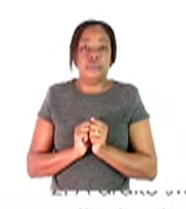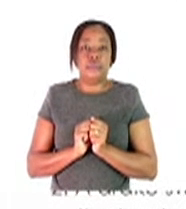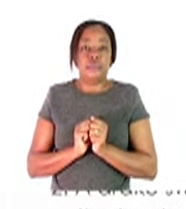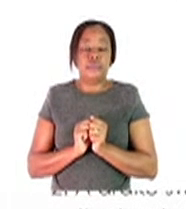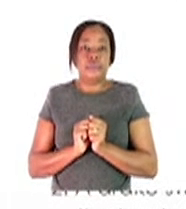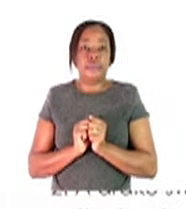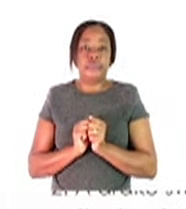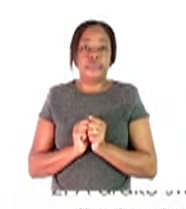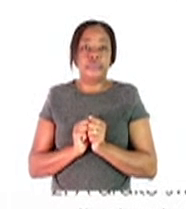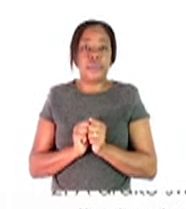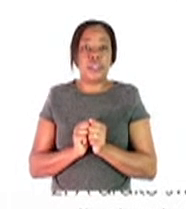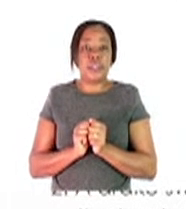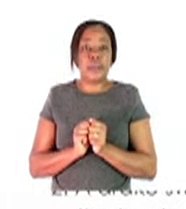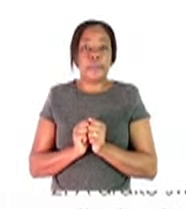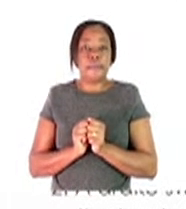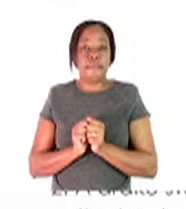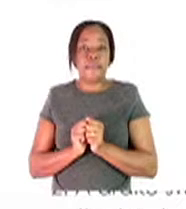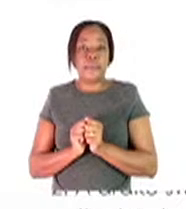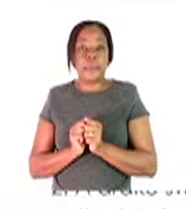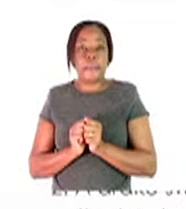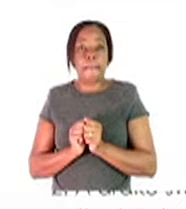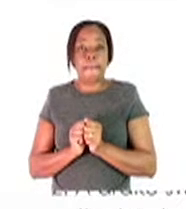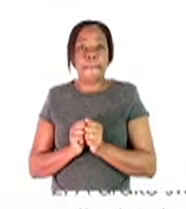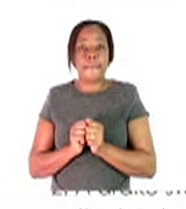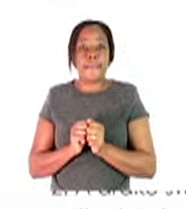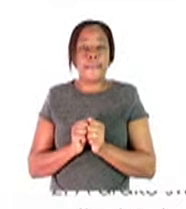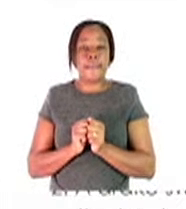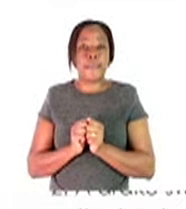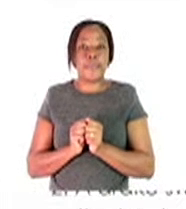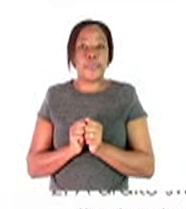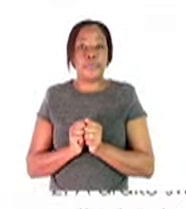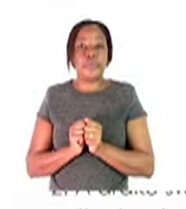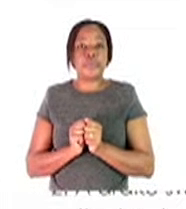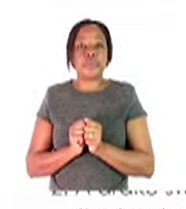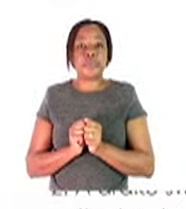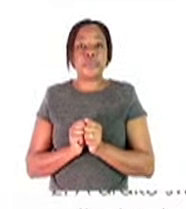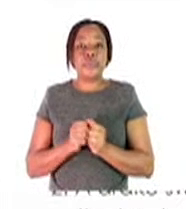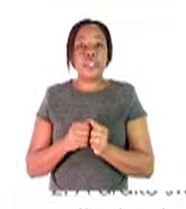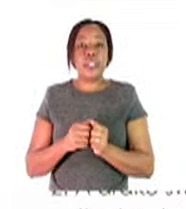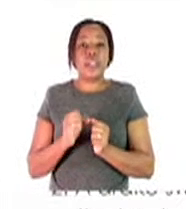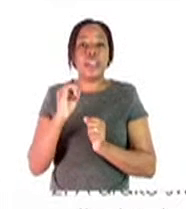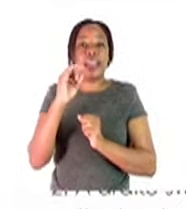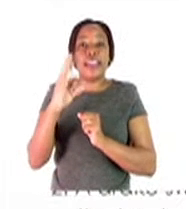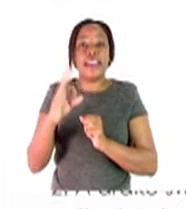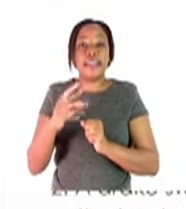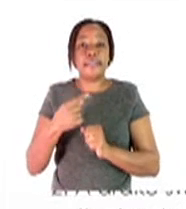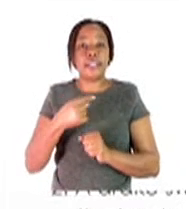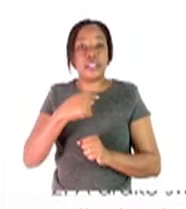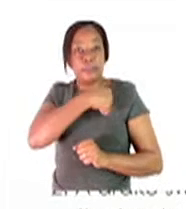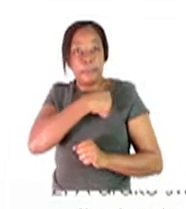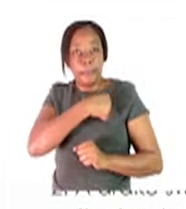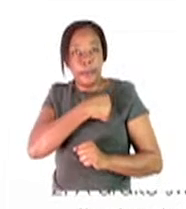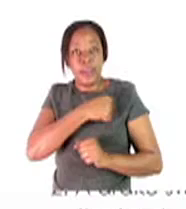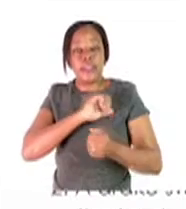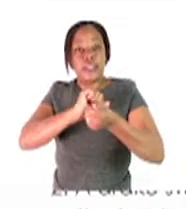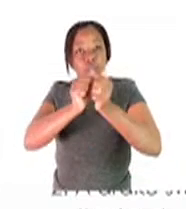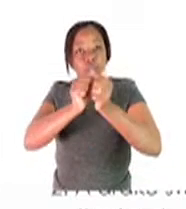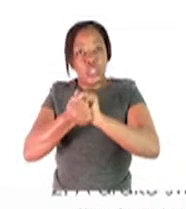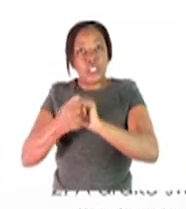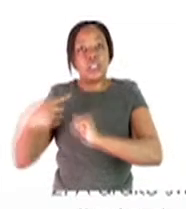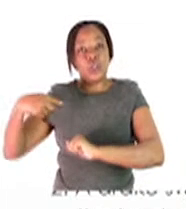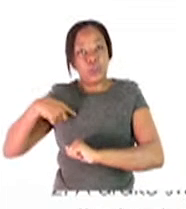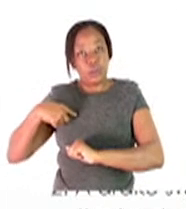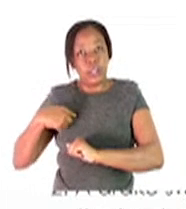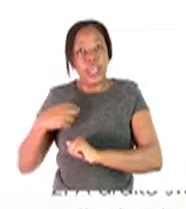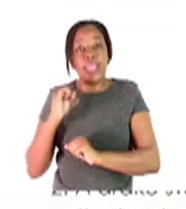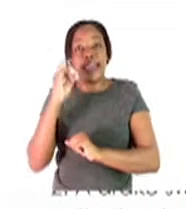You change, if it's male, change to female. If it is boy, change to girl. That is what I'm saying. So